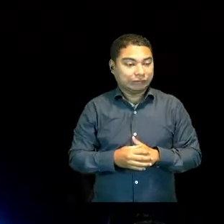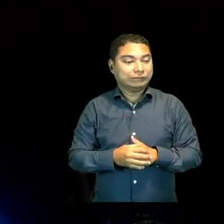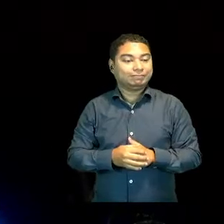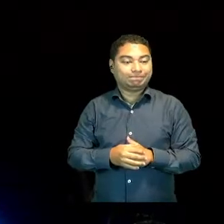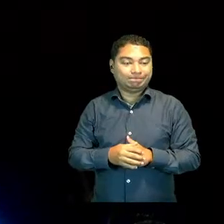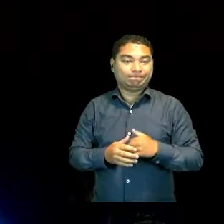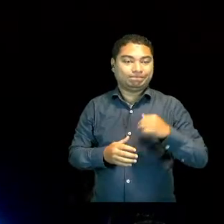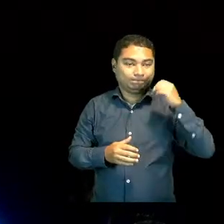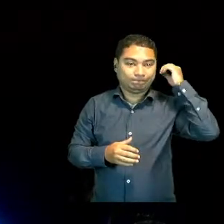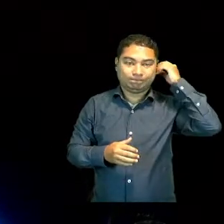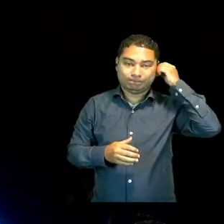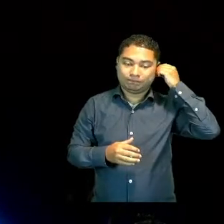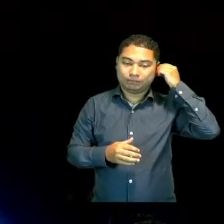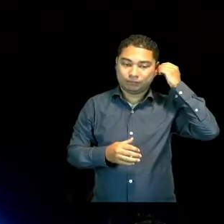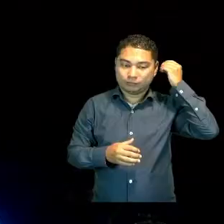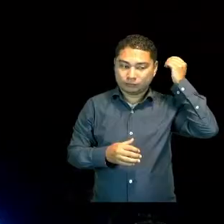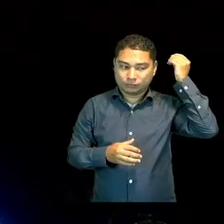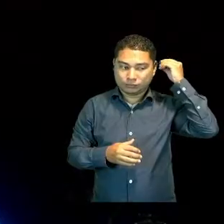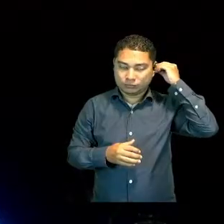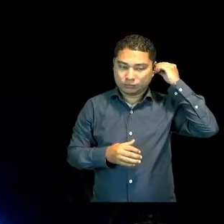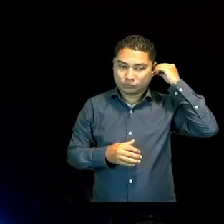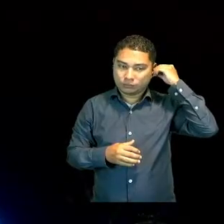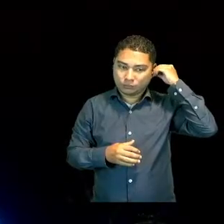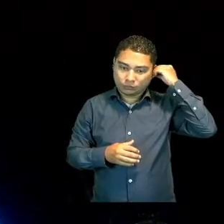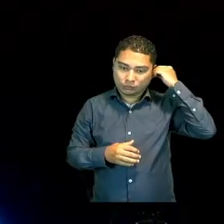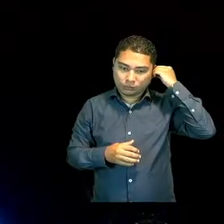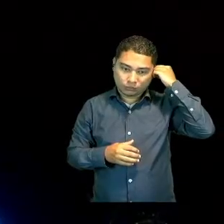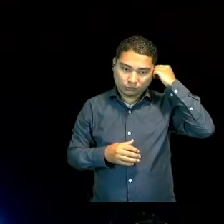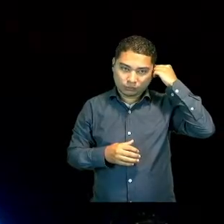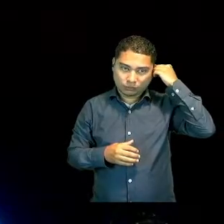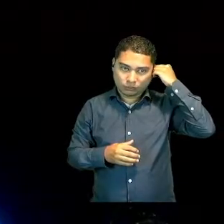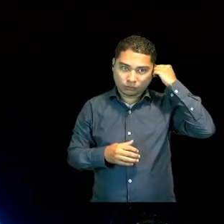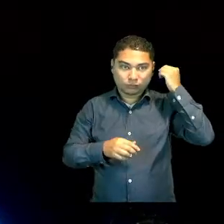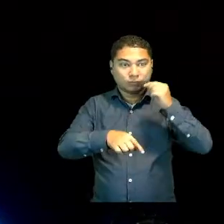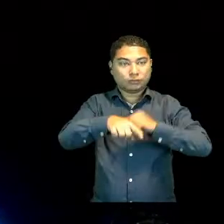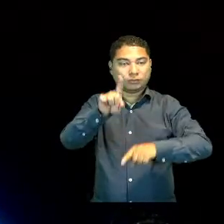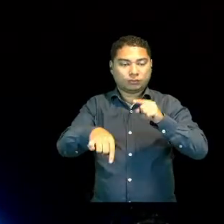A few words about this dynamic.